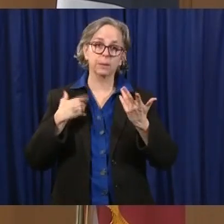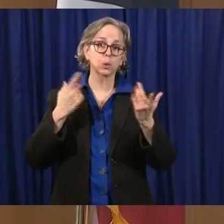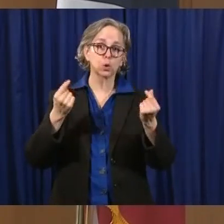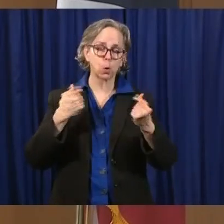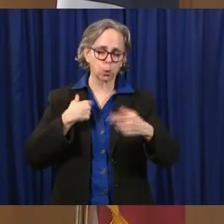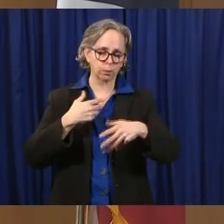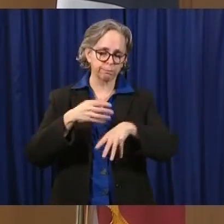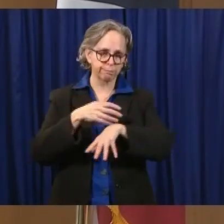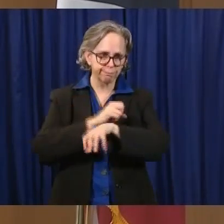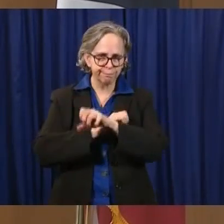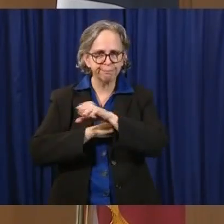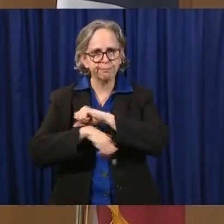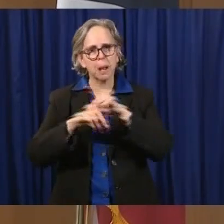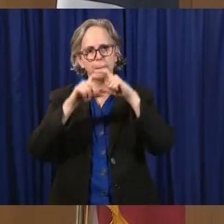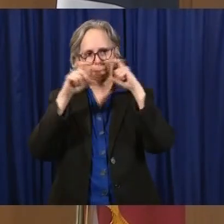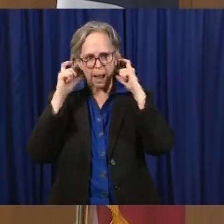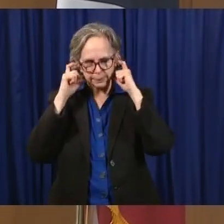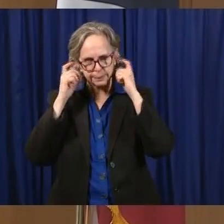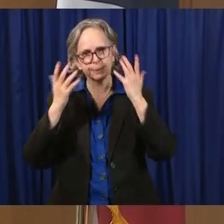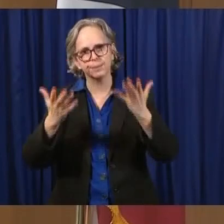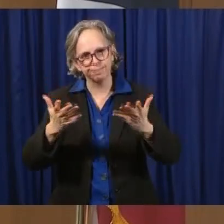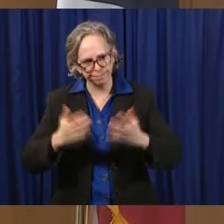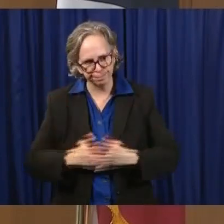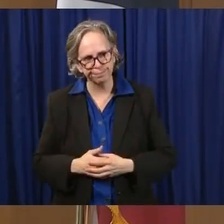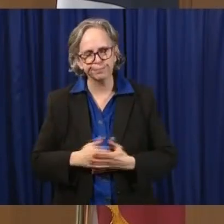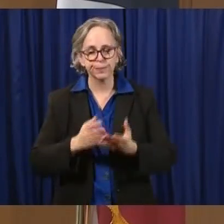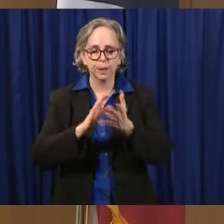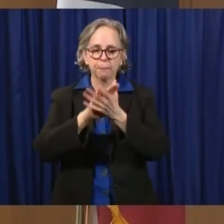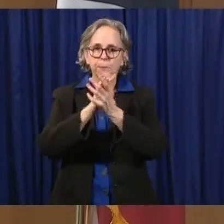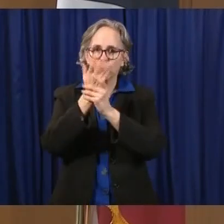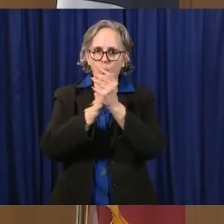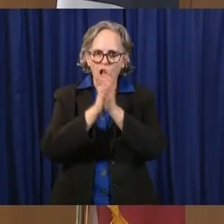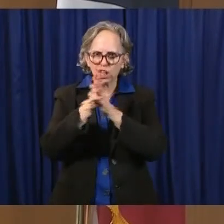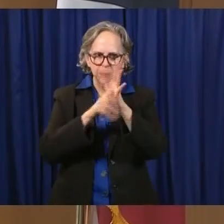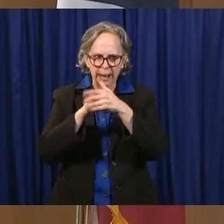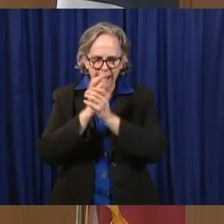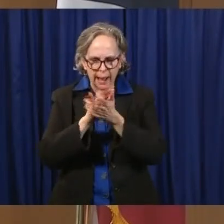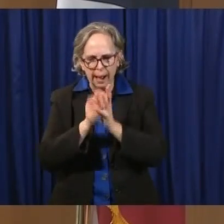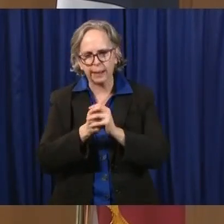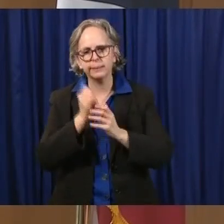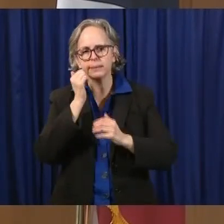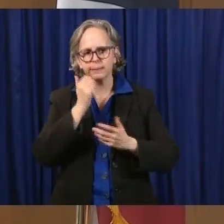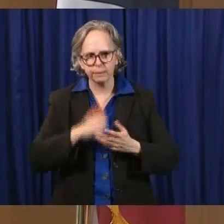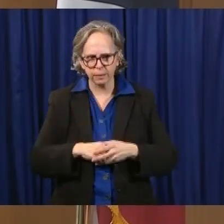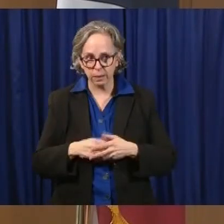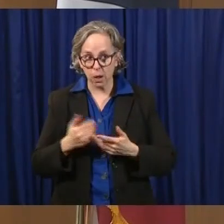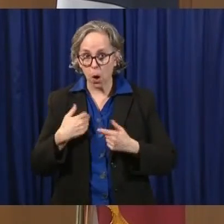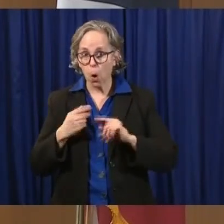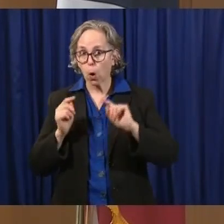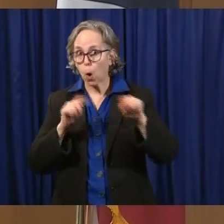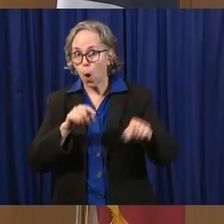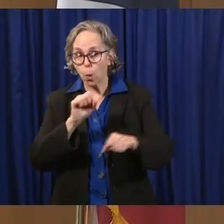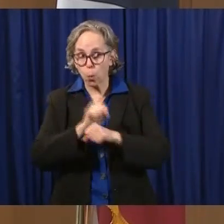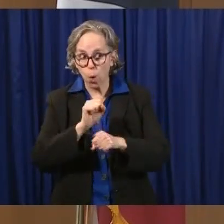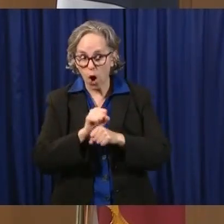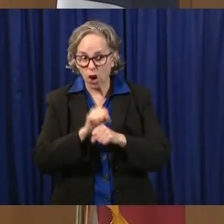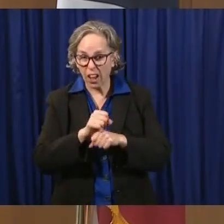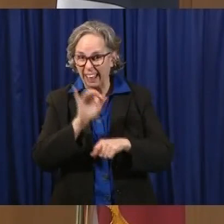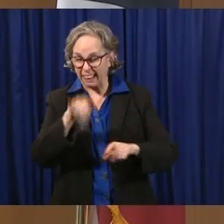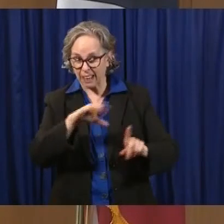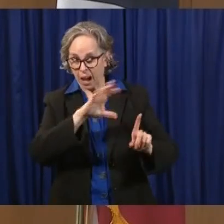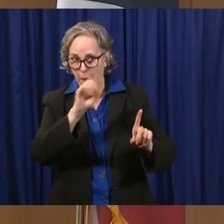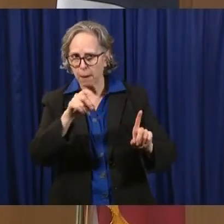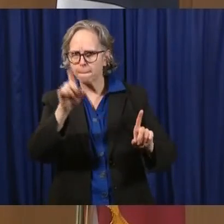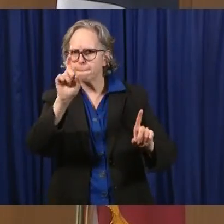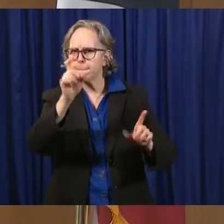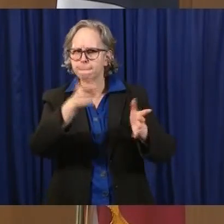Trying to, you know, if you have a job, have that company doing everything they can to do the social, not only